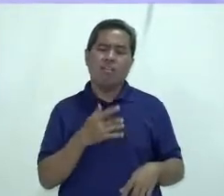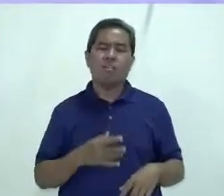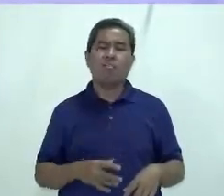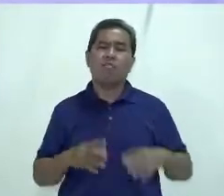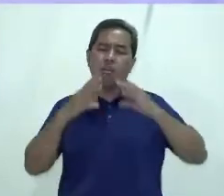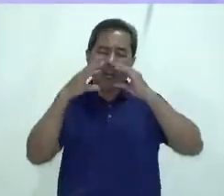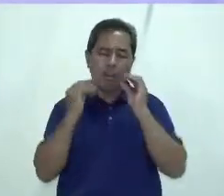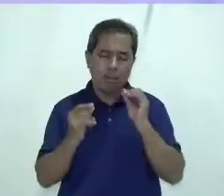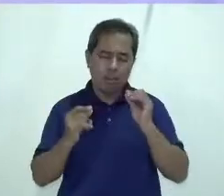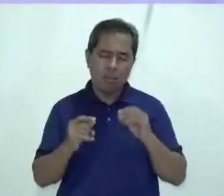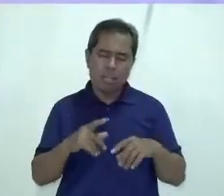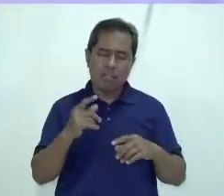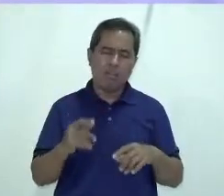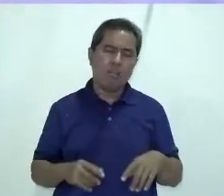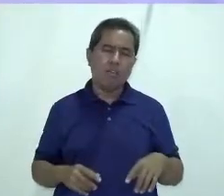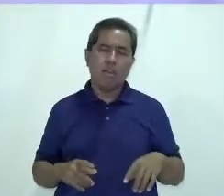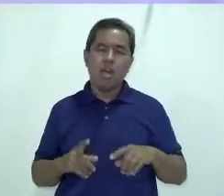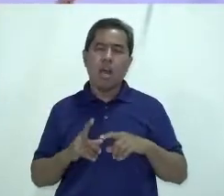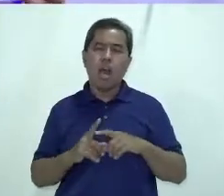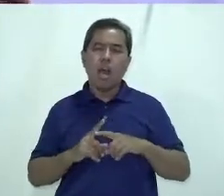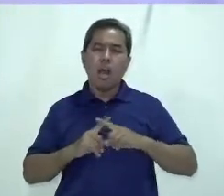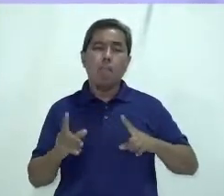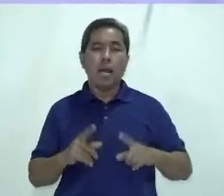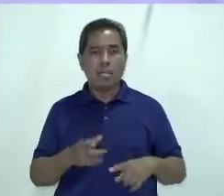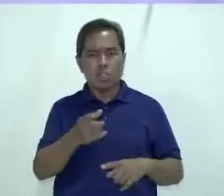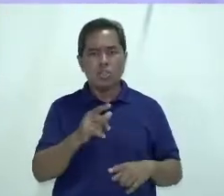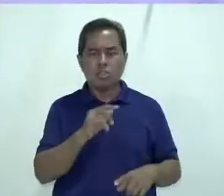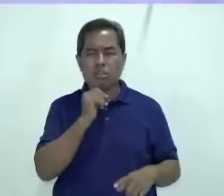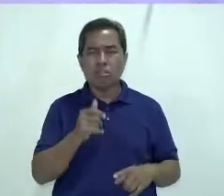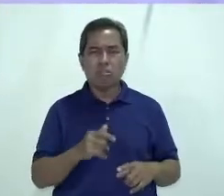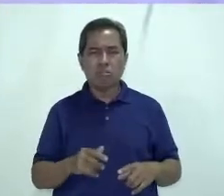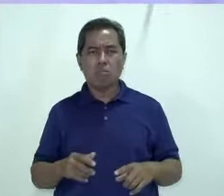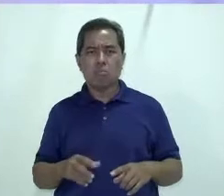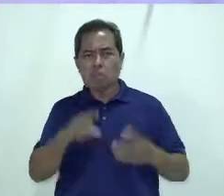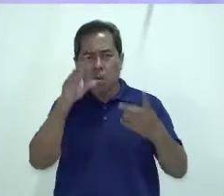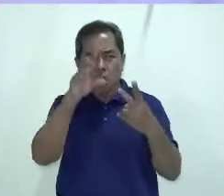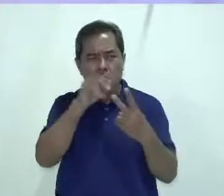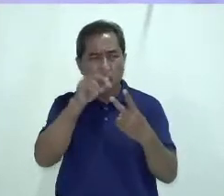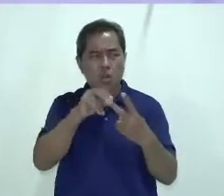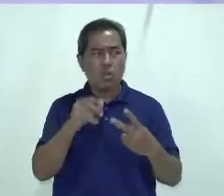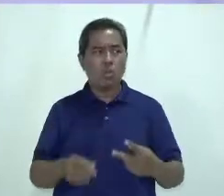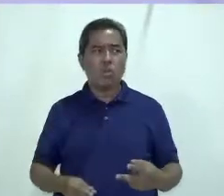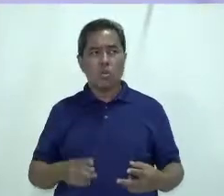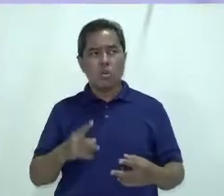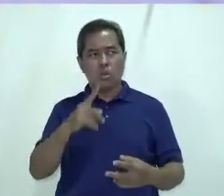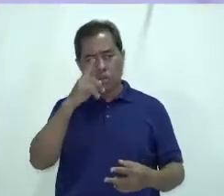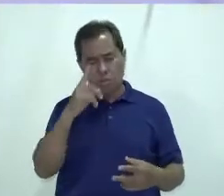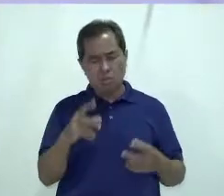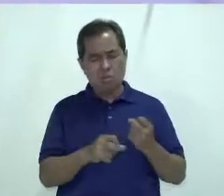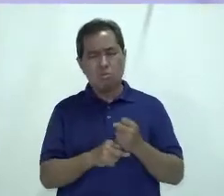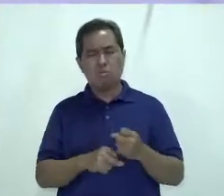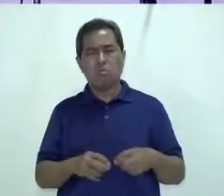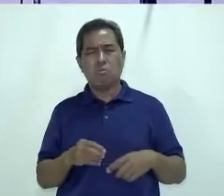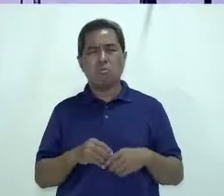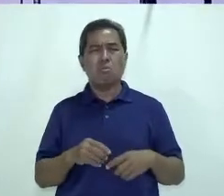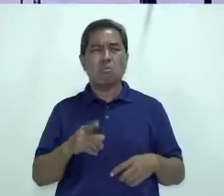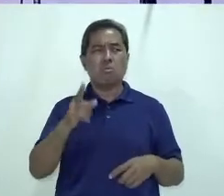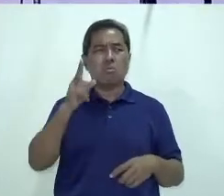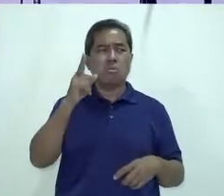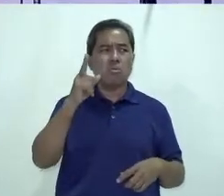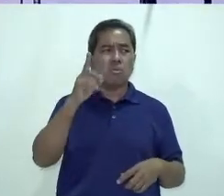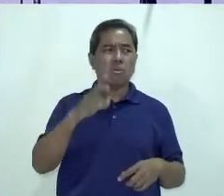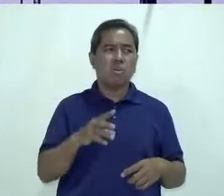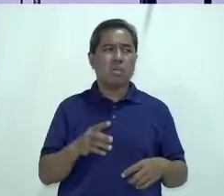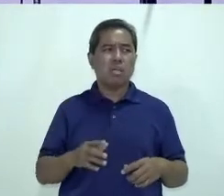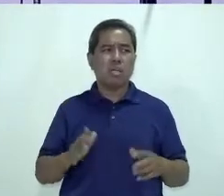singing about God, but if you have not chosen to participate, you say, Chad, I don't really sing. I can't carry a tune.